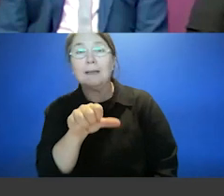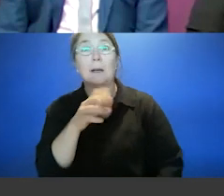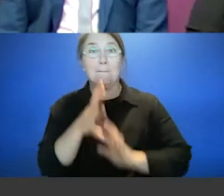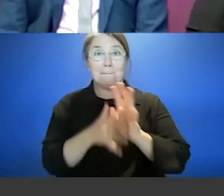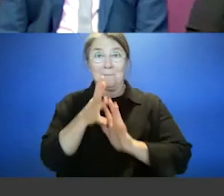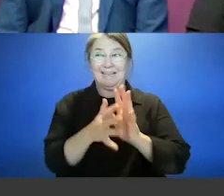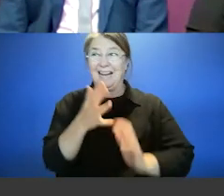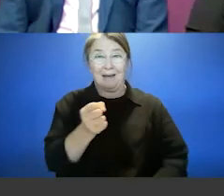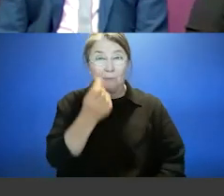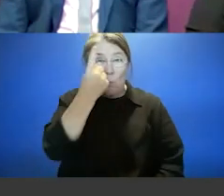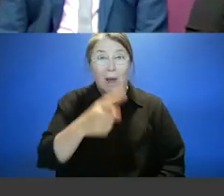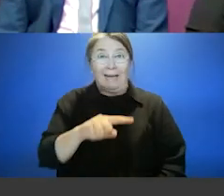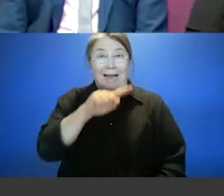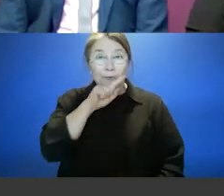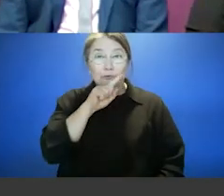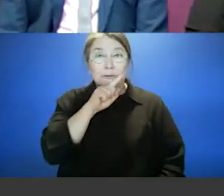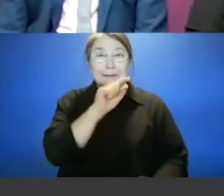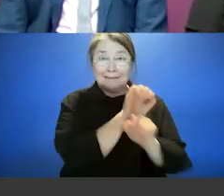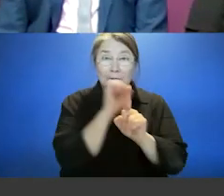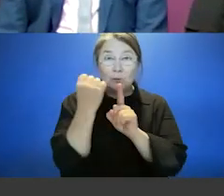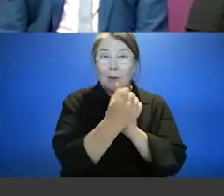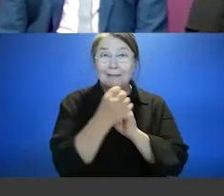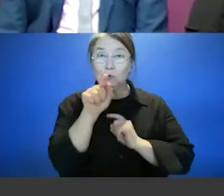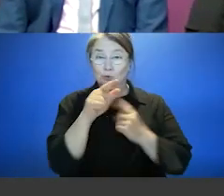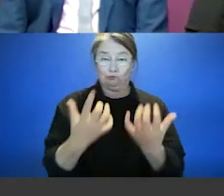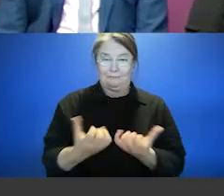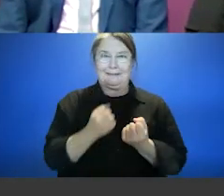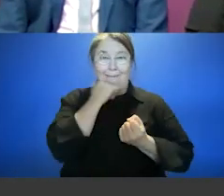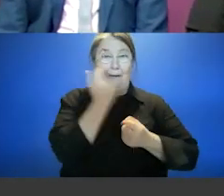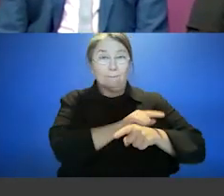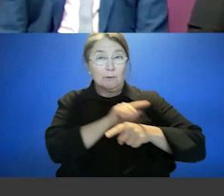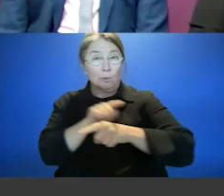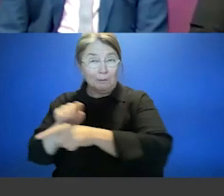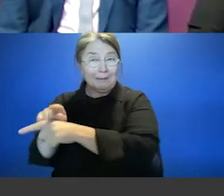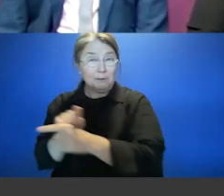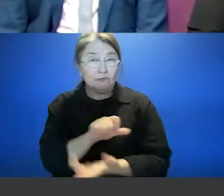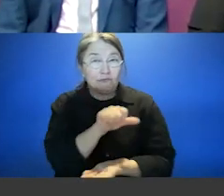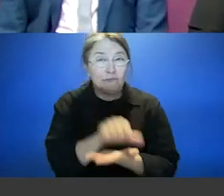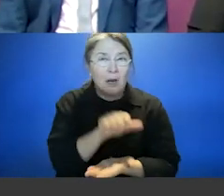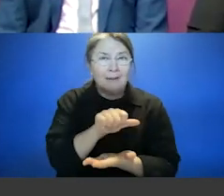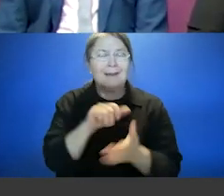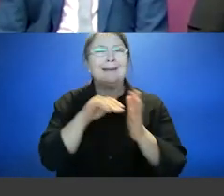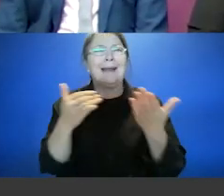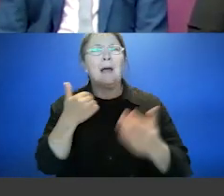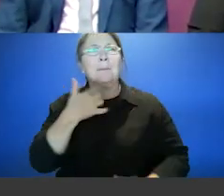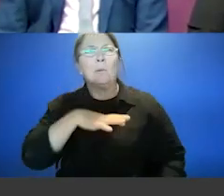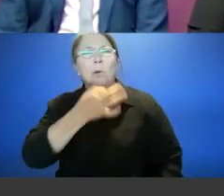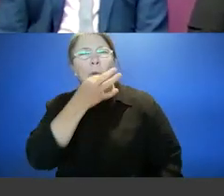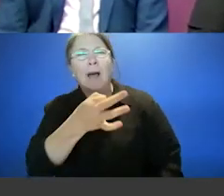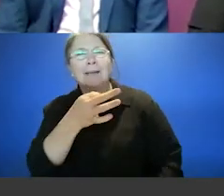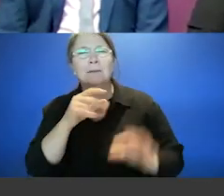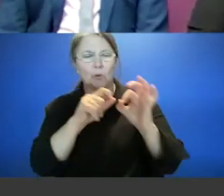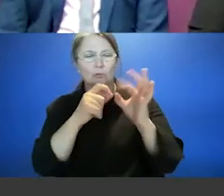100 allegations every week here at IBAC. So I think I want to throw to Bruce now, and your title of your area is early